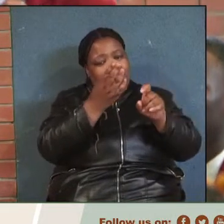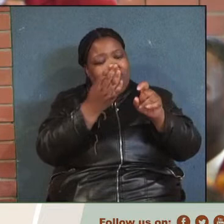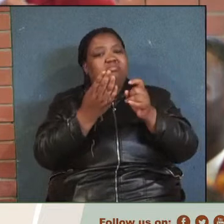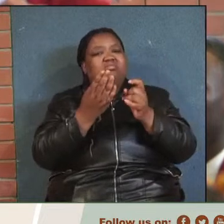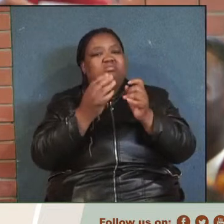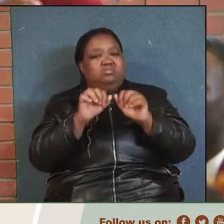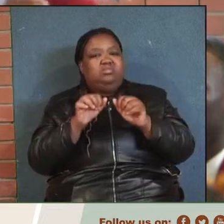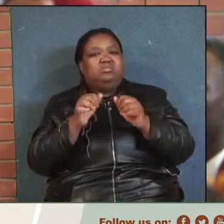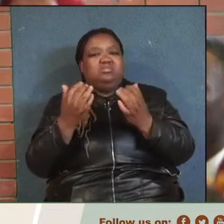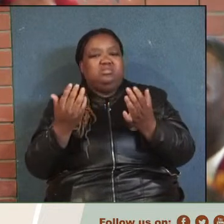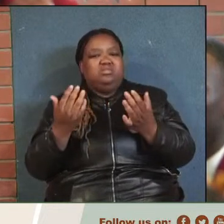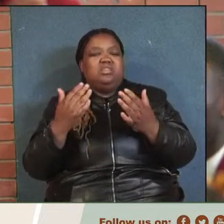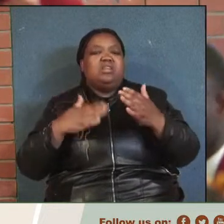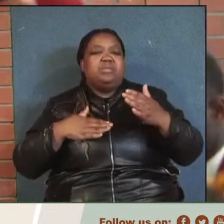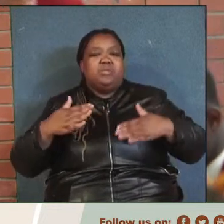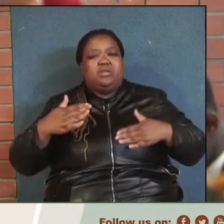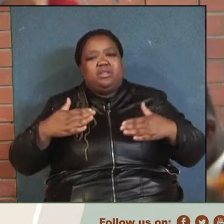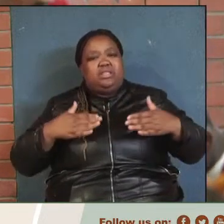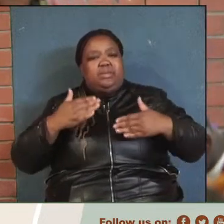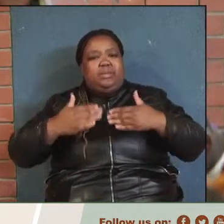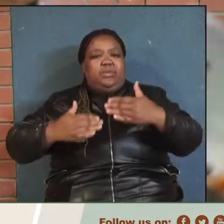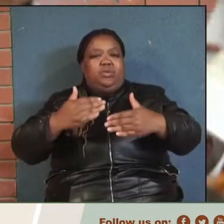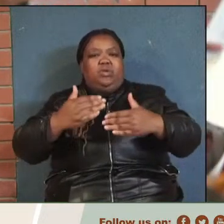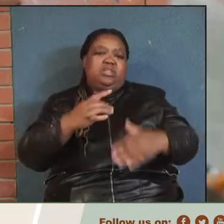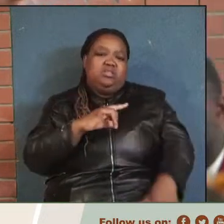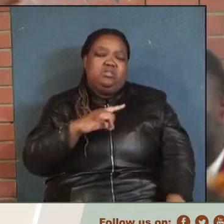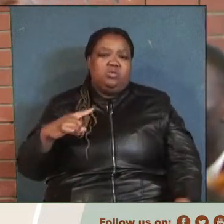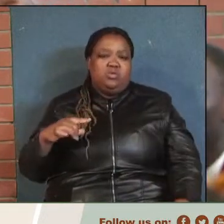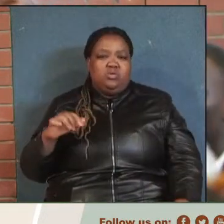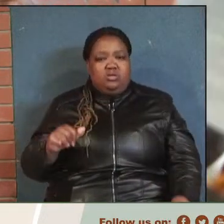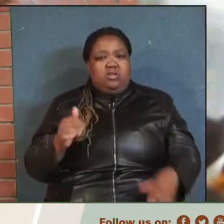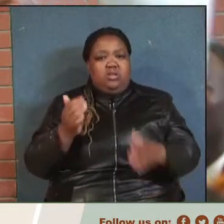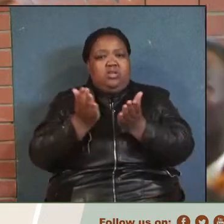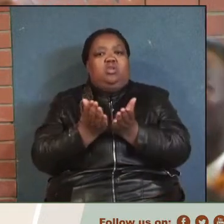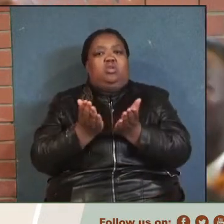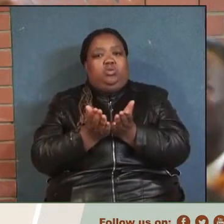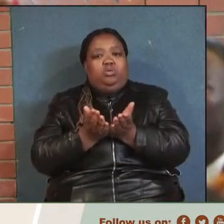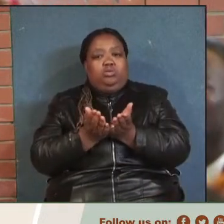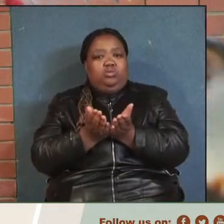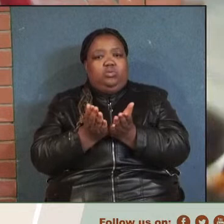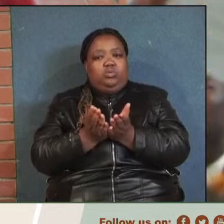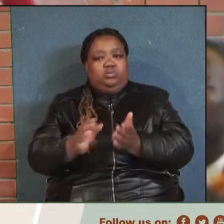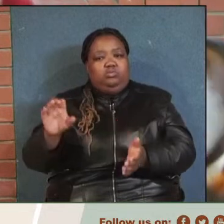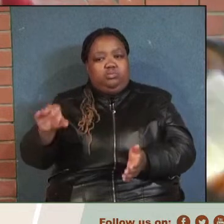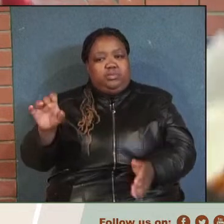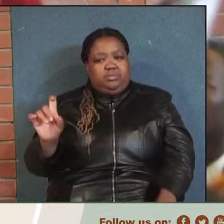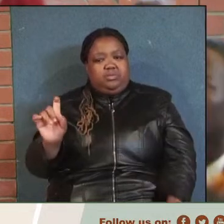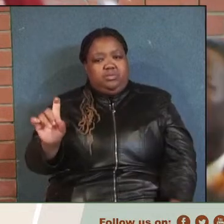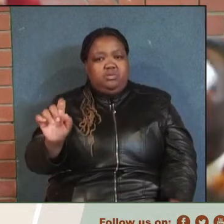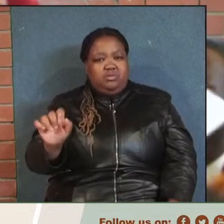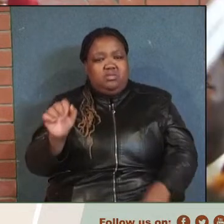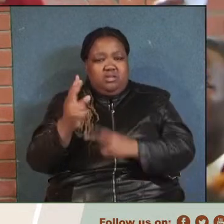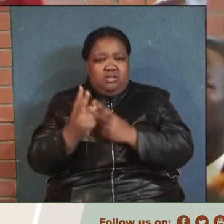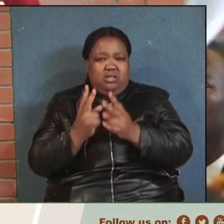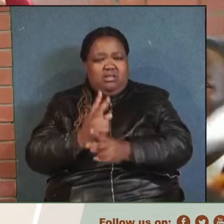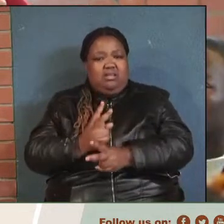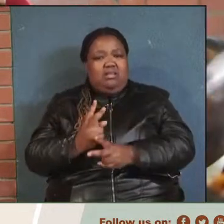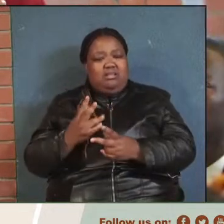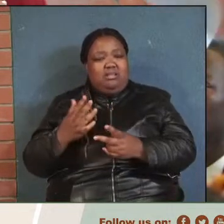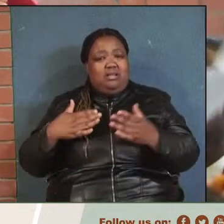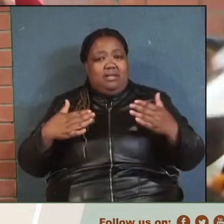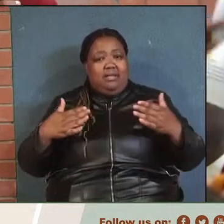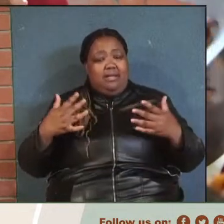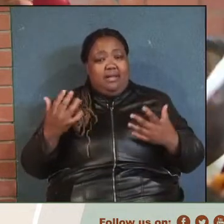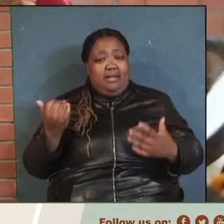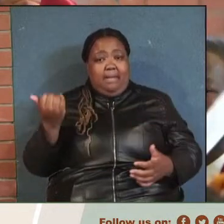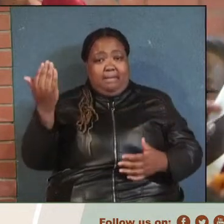lengthy, as upon placement offering, you will go to that designated school by central planning and you will go and reapply with the same documents that you